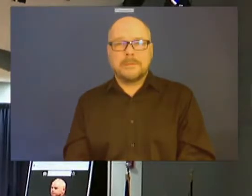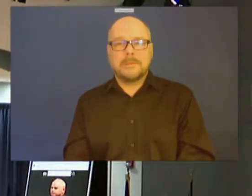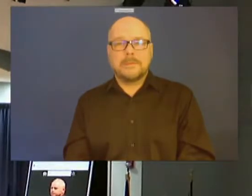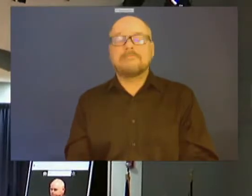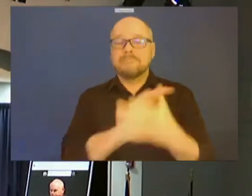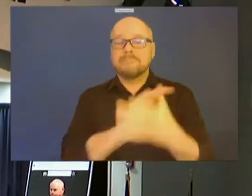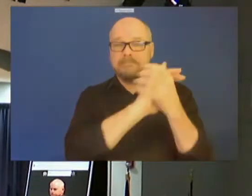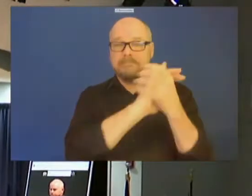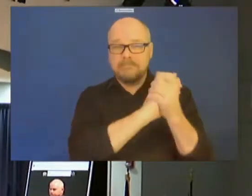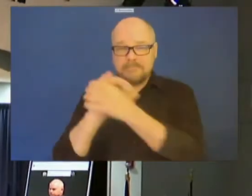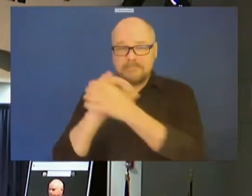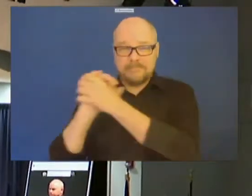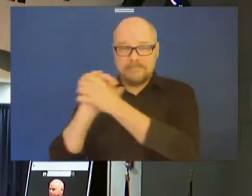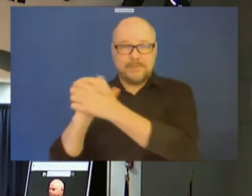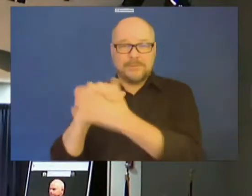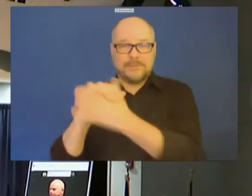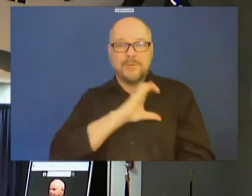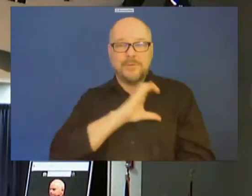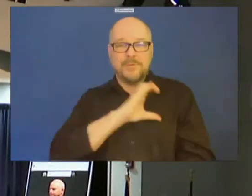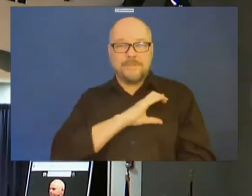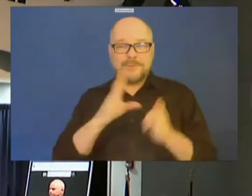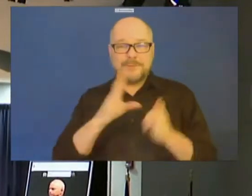Congratulations, officers.